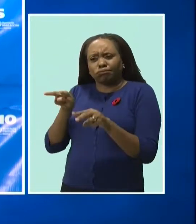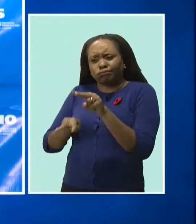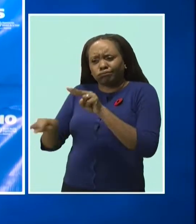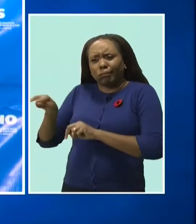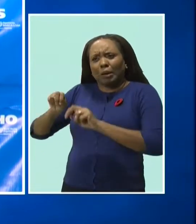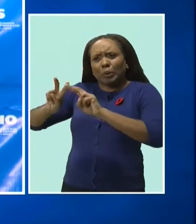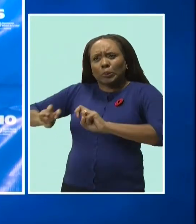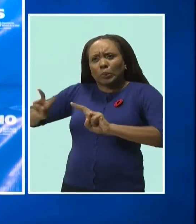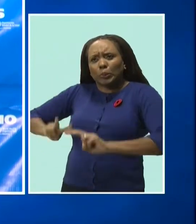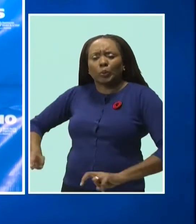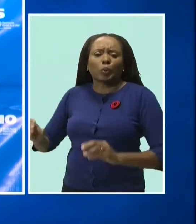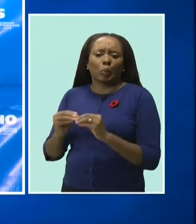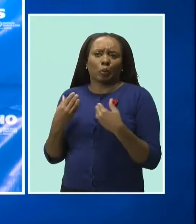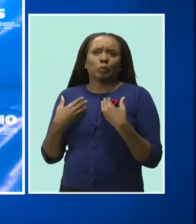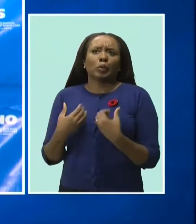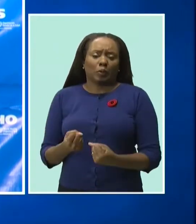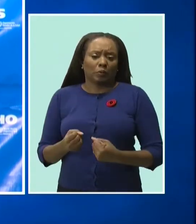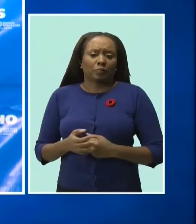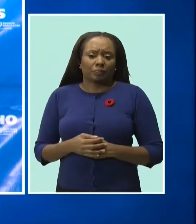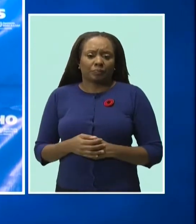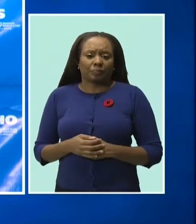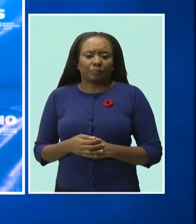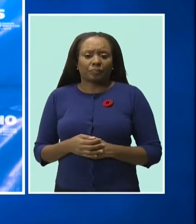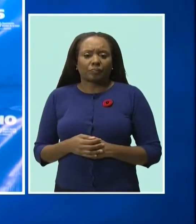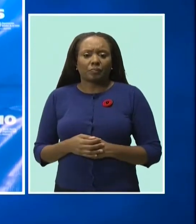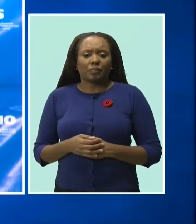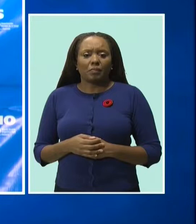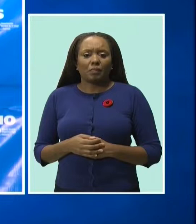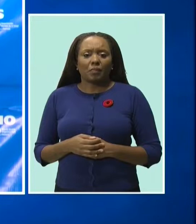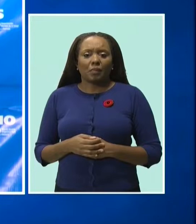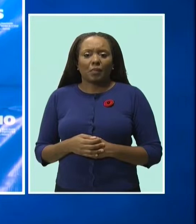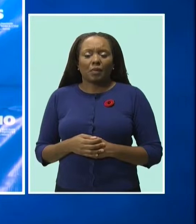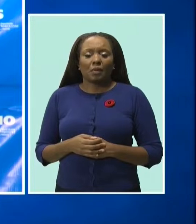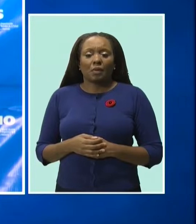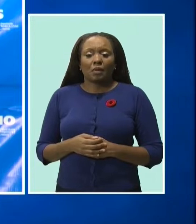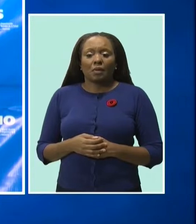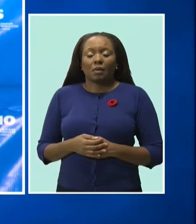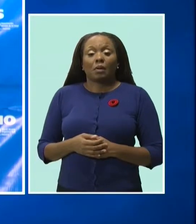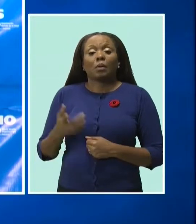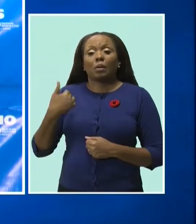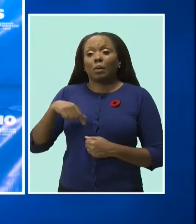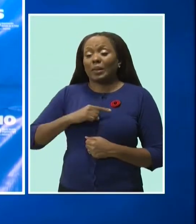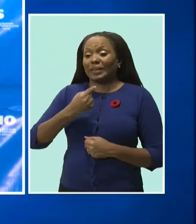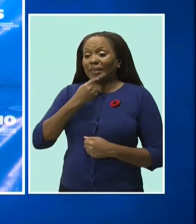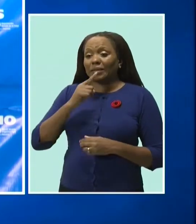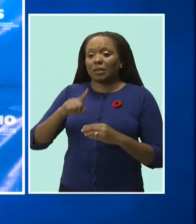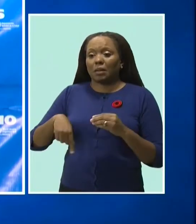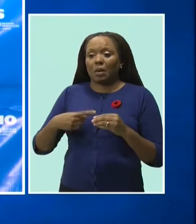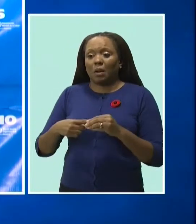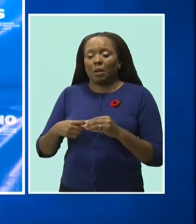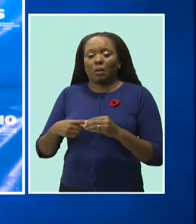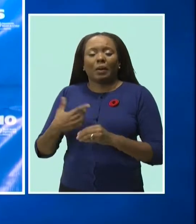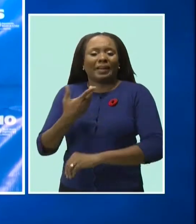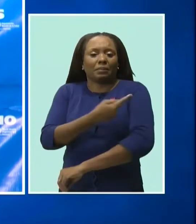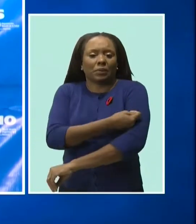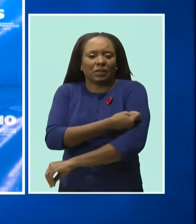is the events supposedly in serious events of immunization. It's going to work